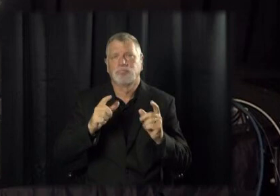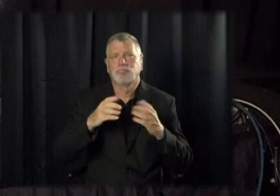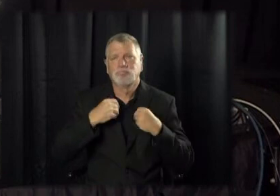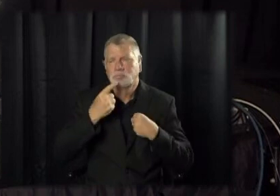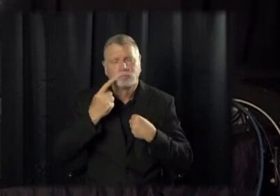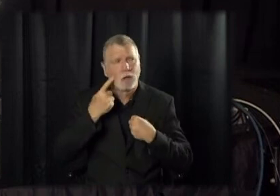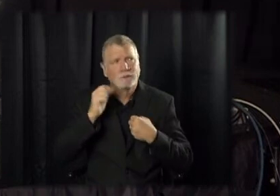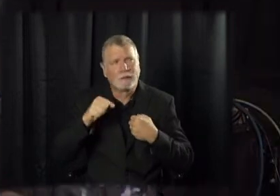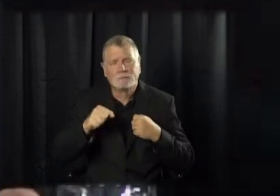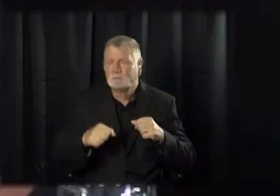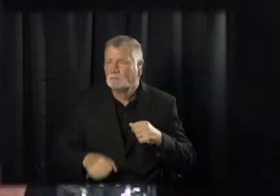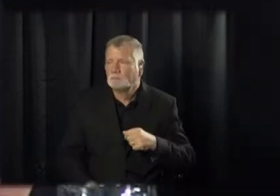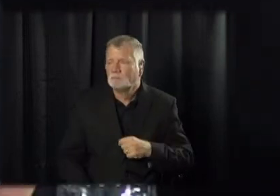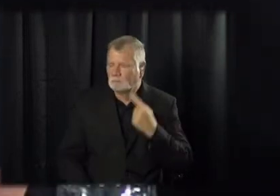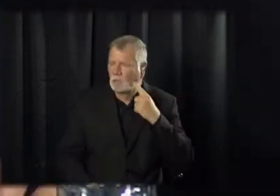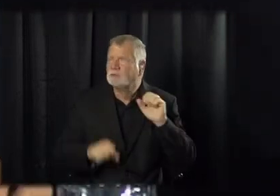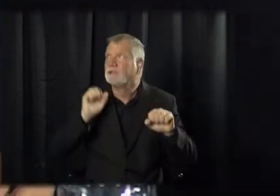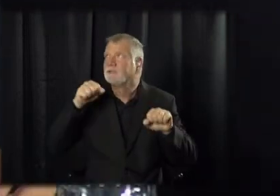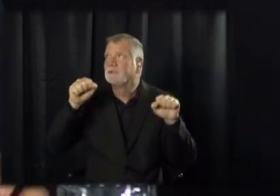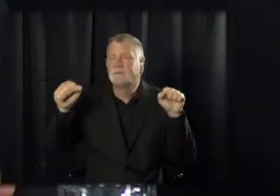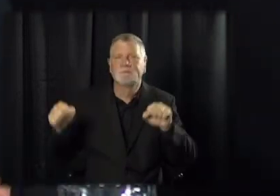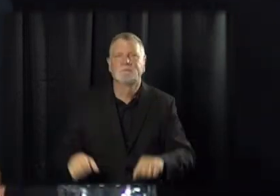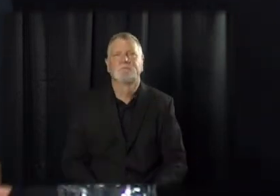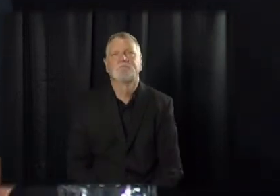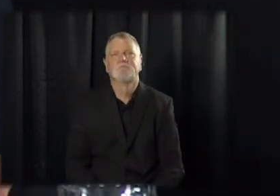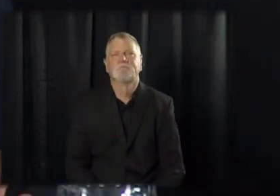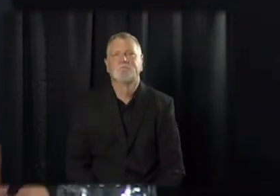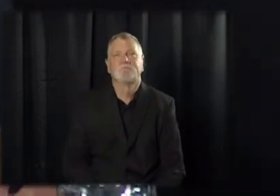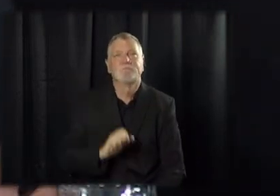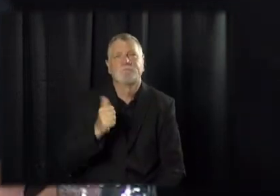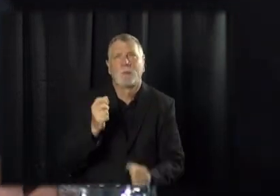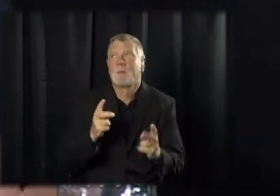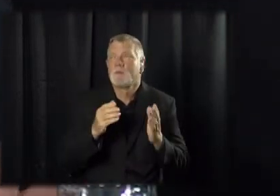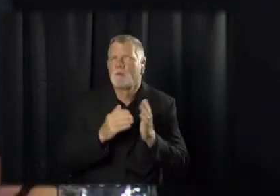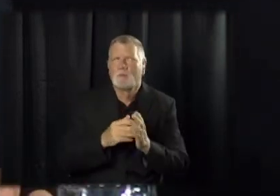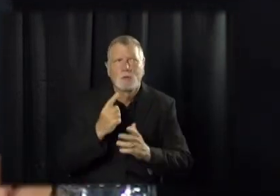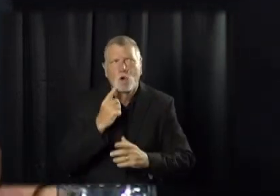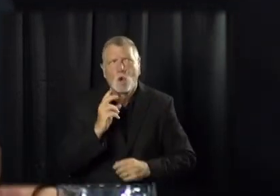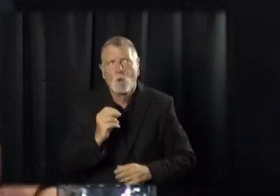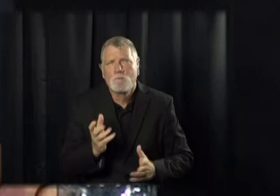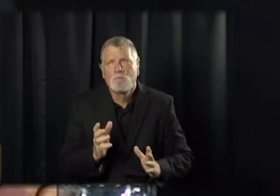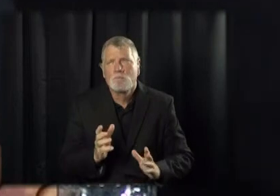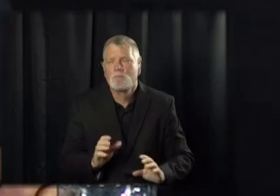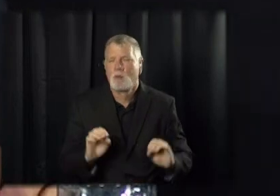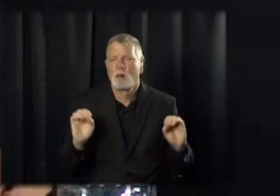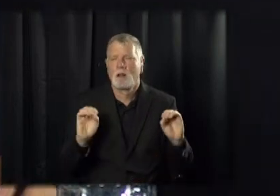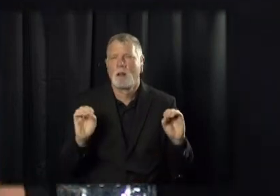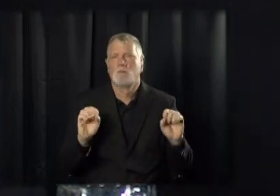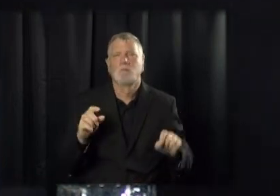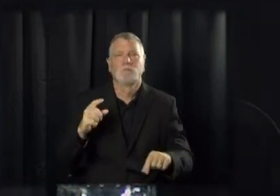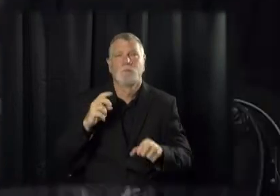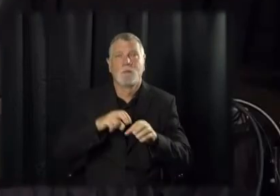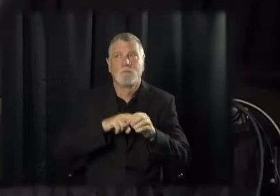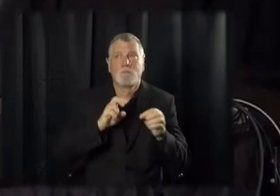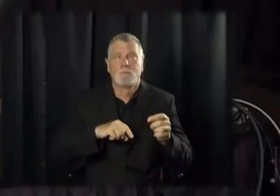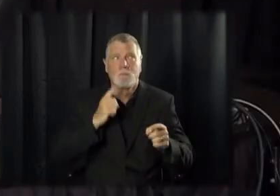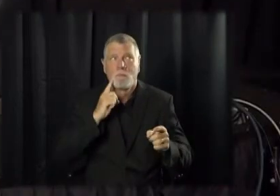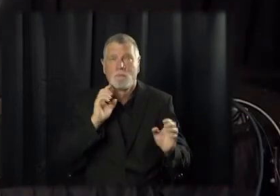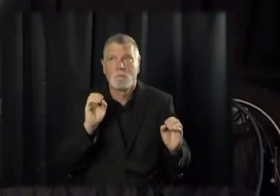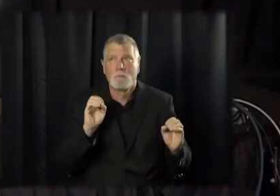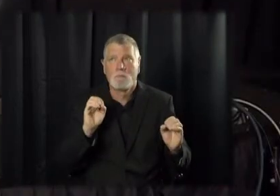please say yes. Yes. Yes. Any opposed, say no. Any